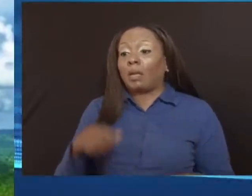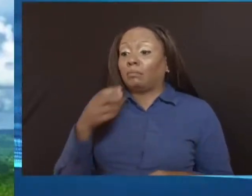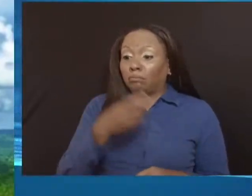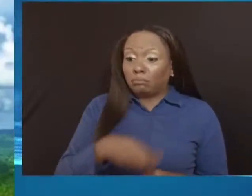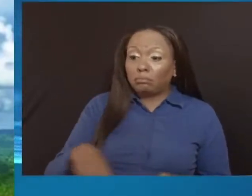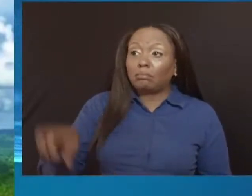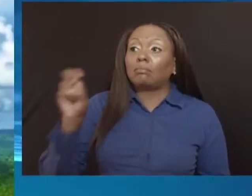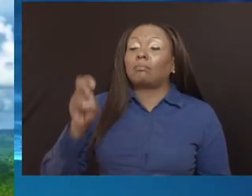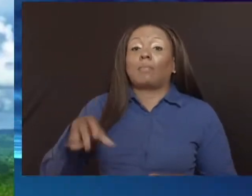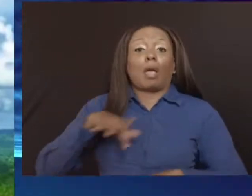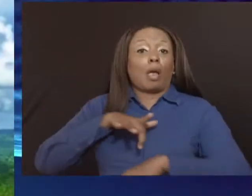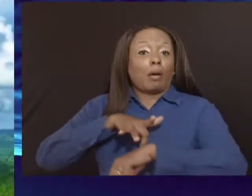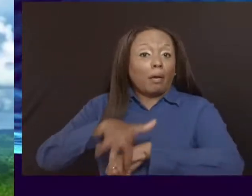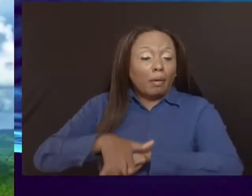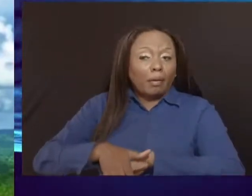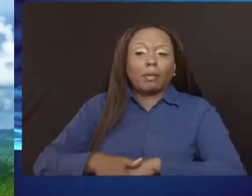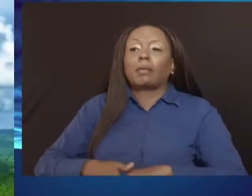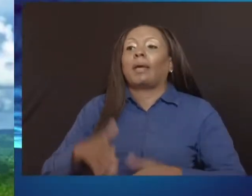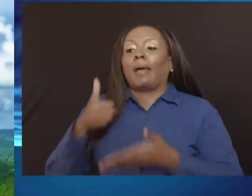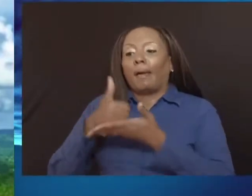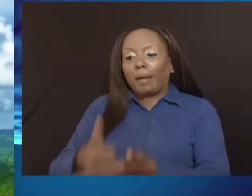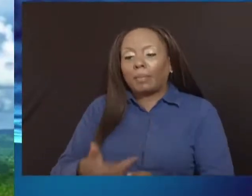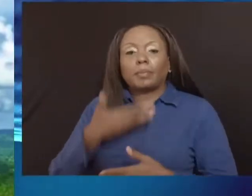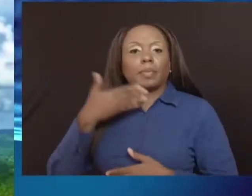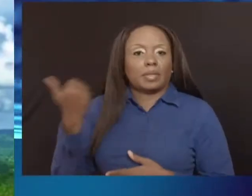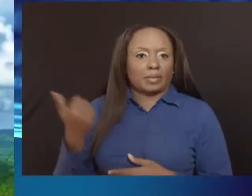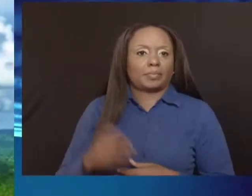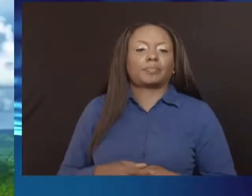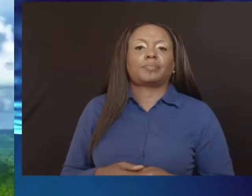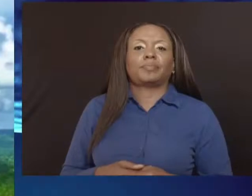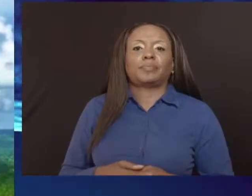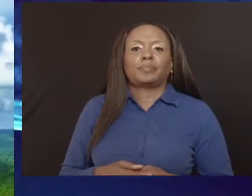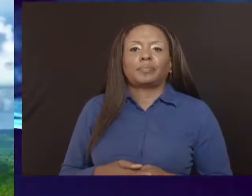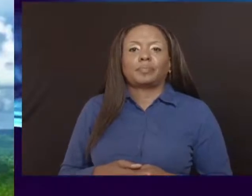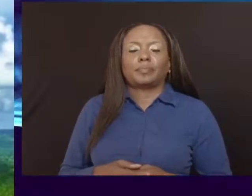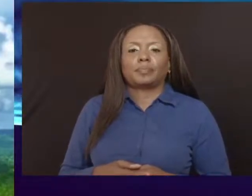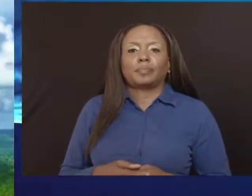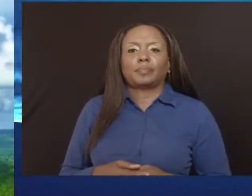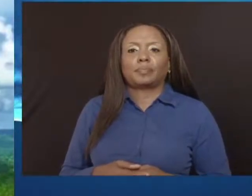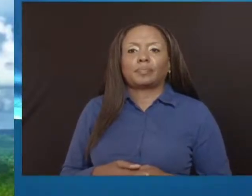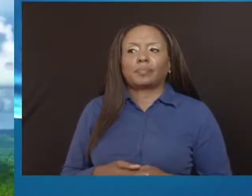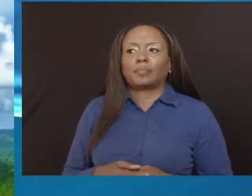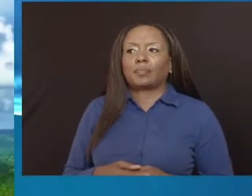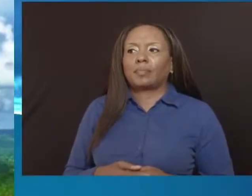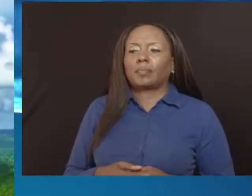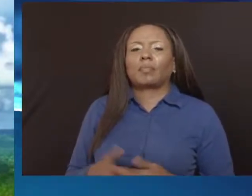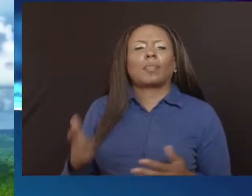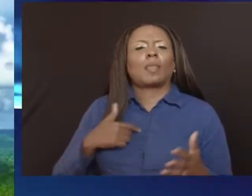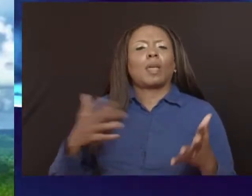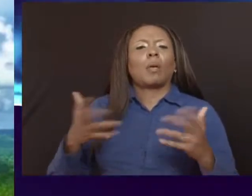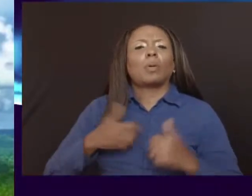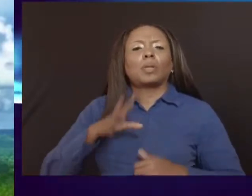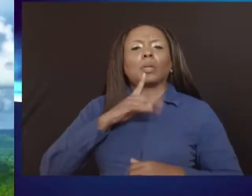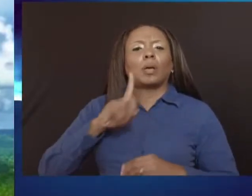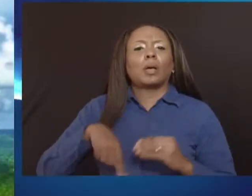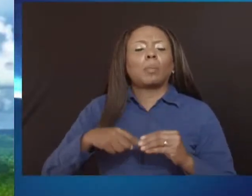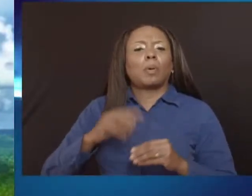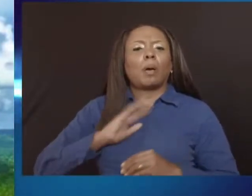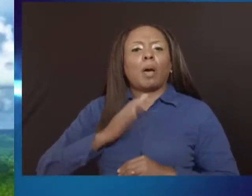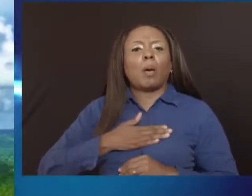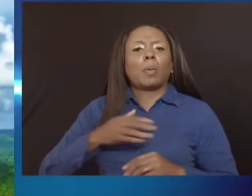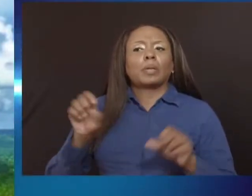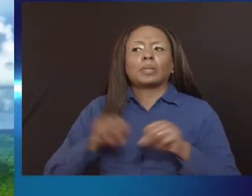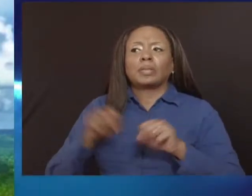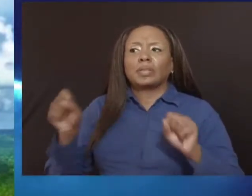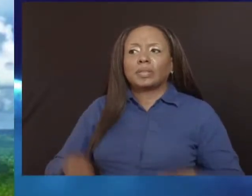intervene early, and treat you early. Now, I want to bring to your attention our stoplight system. There are persons